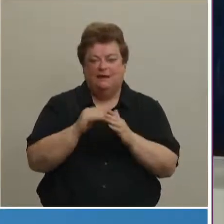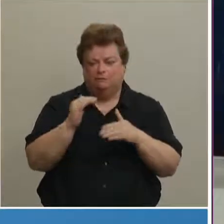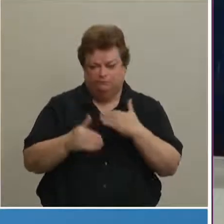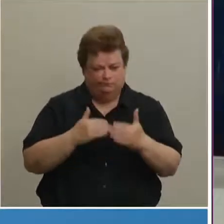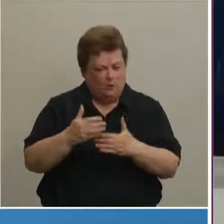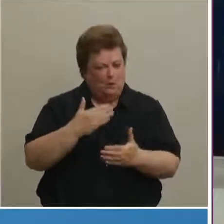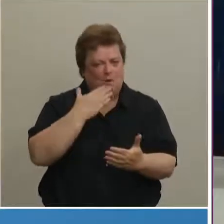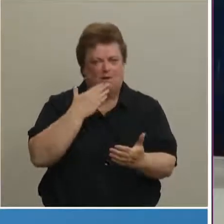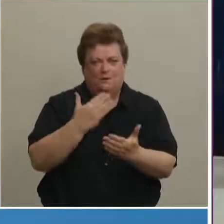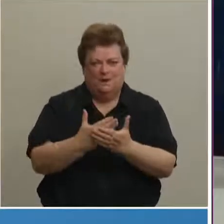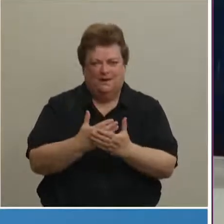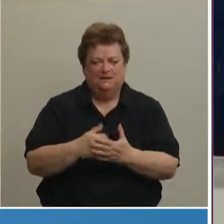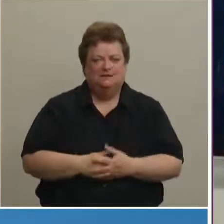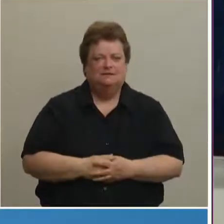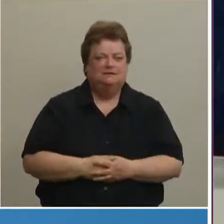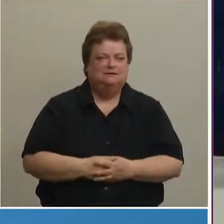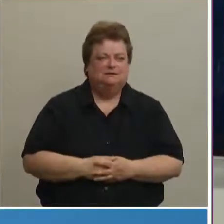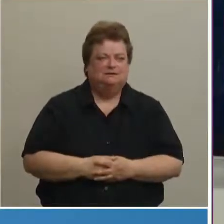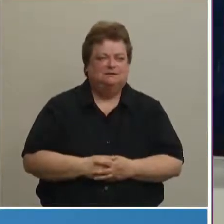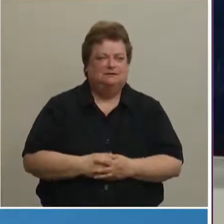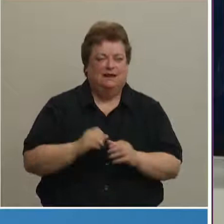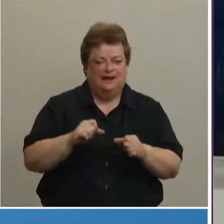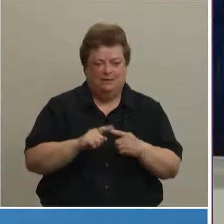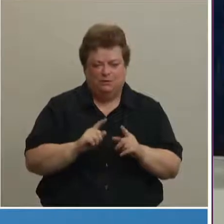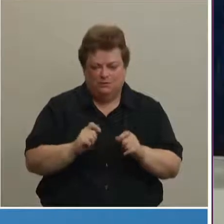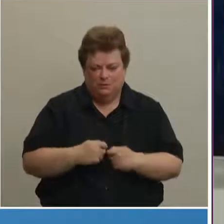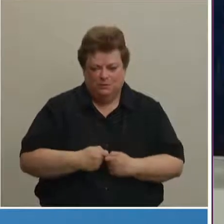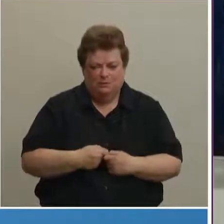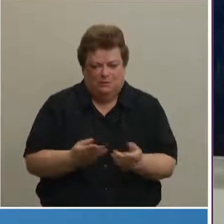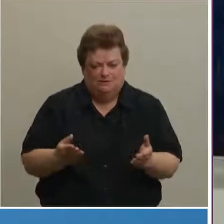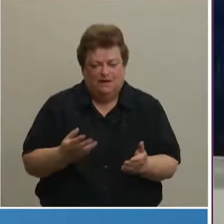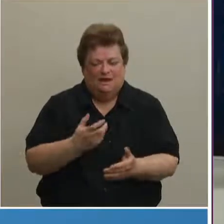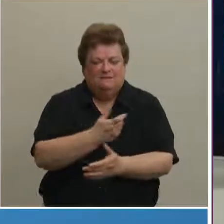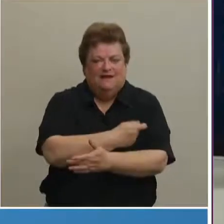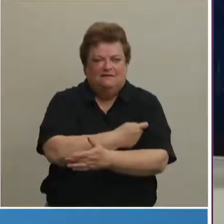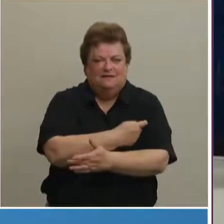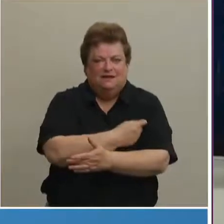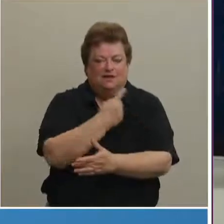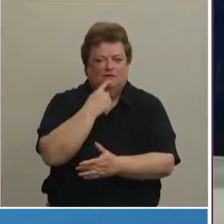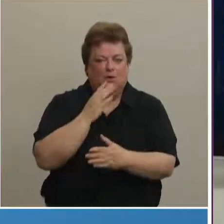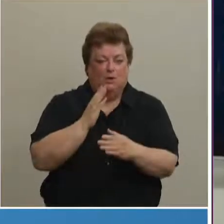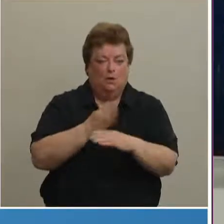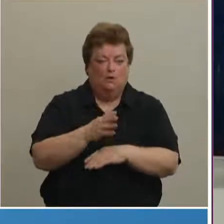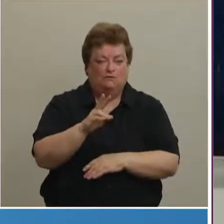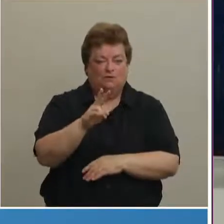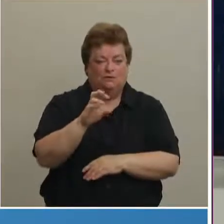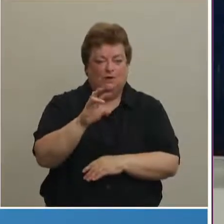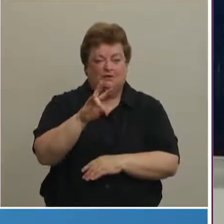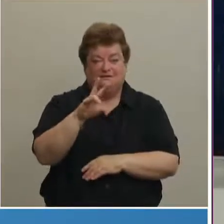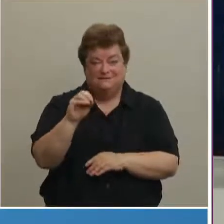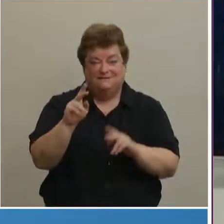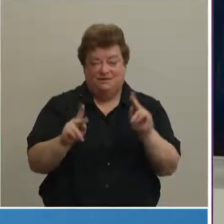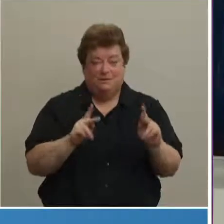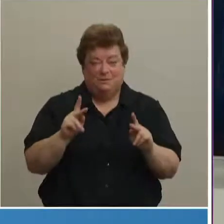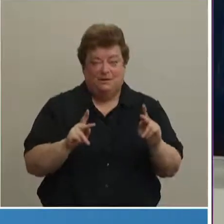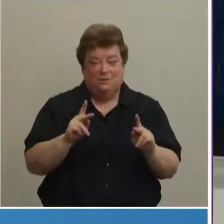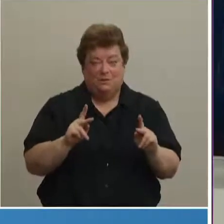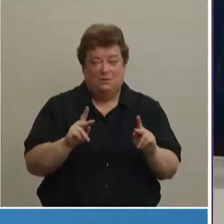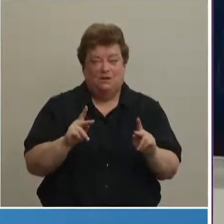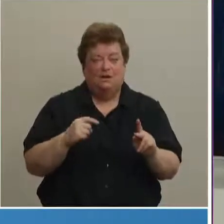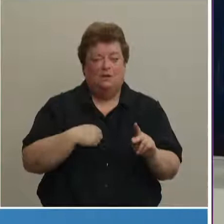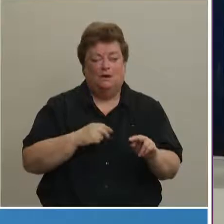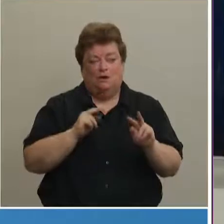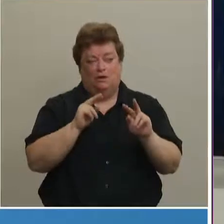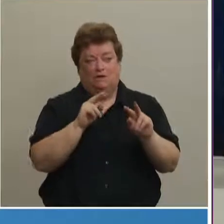well. We were able to provide vaccinations for over 270 persons, and we are